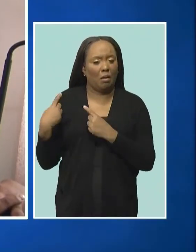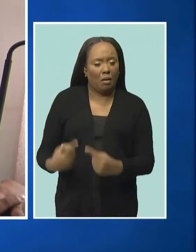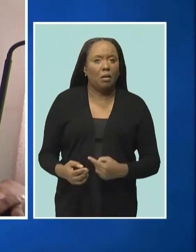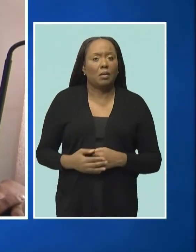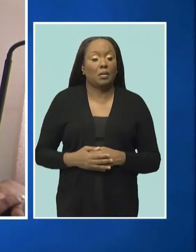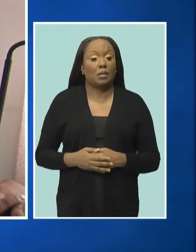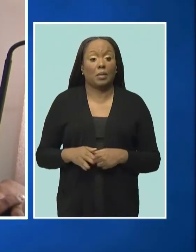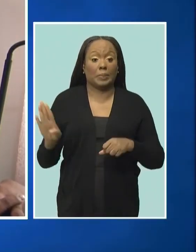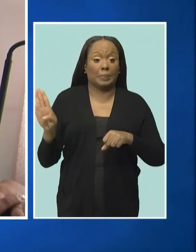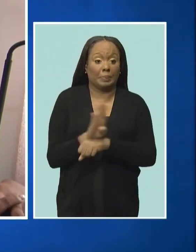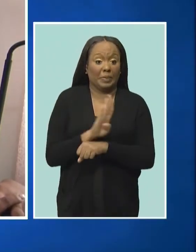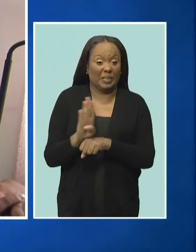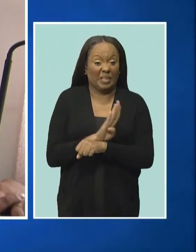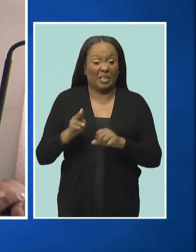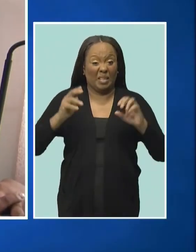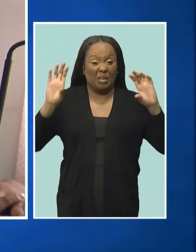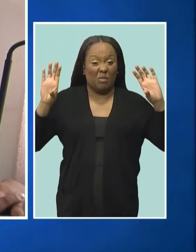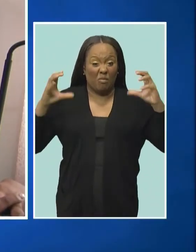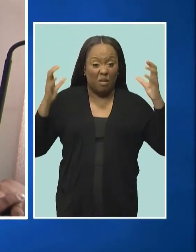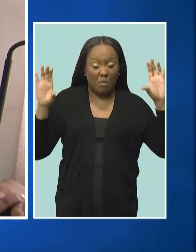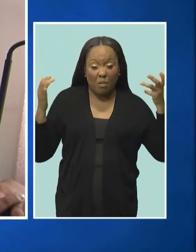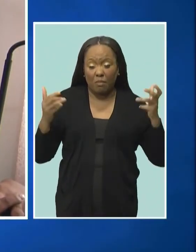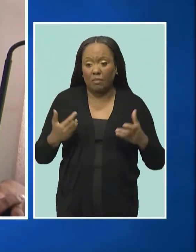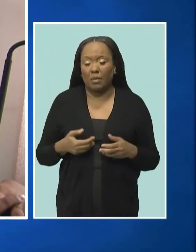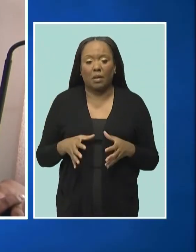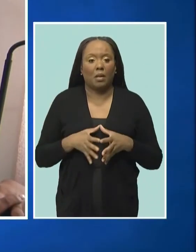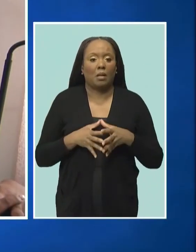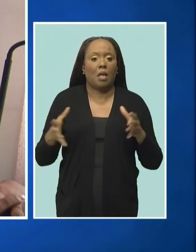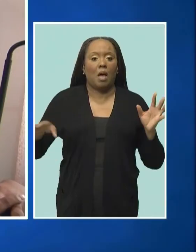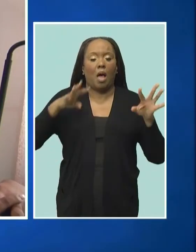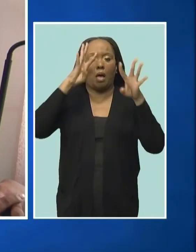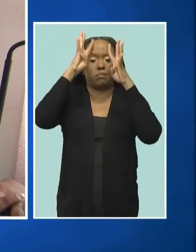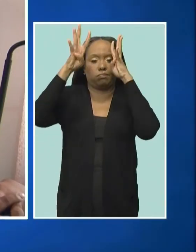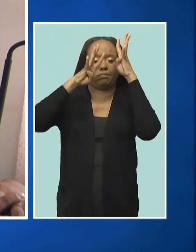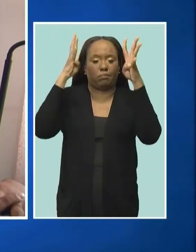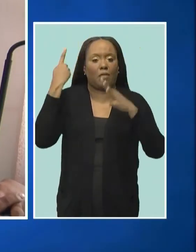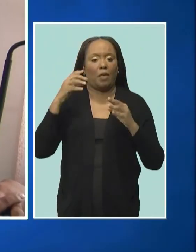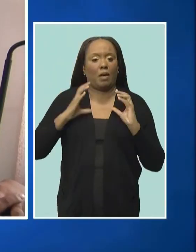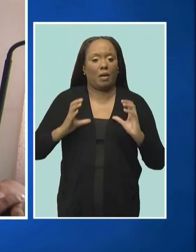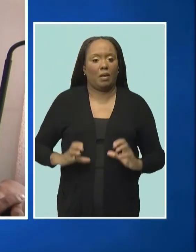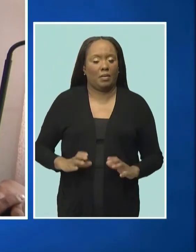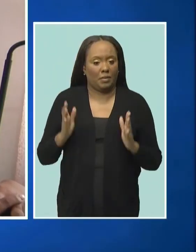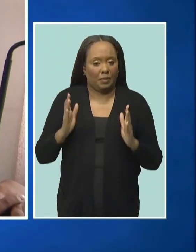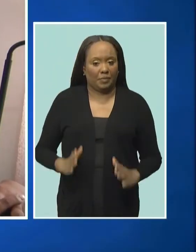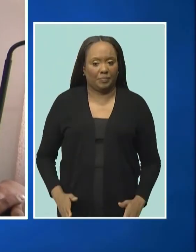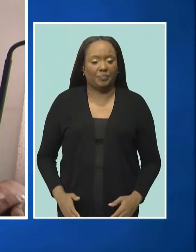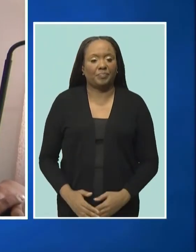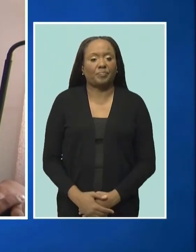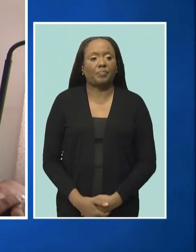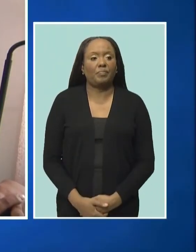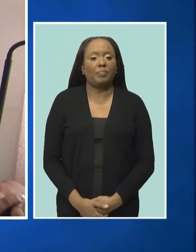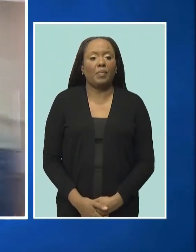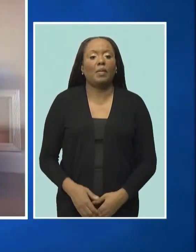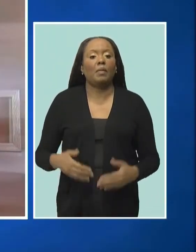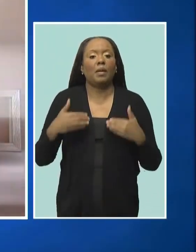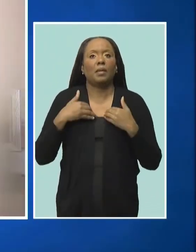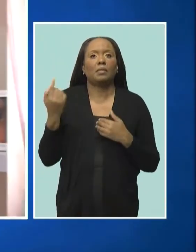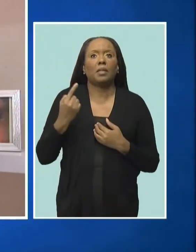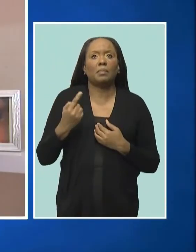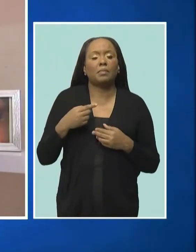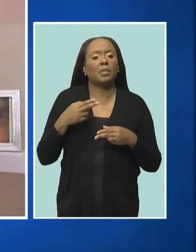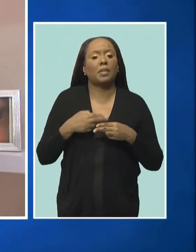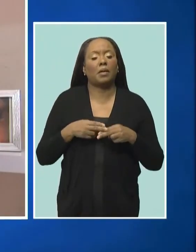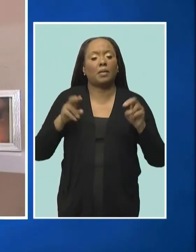season underway, the young esthetician says several innovations are in place for customers. We have something called a summer lash